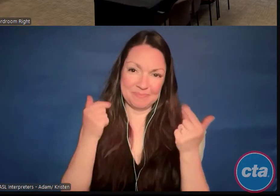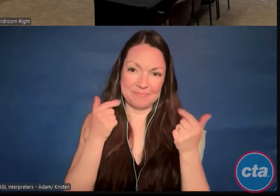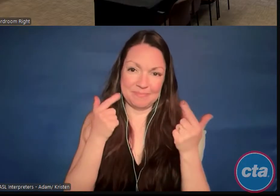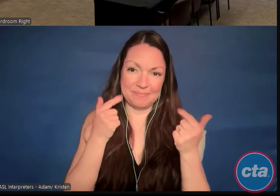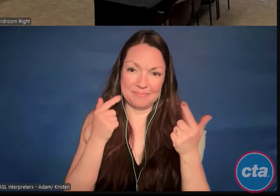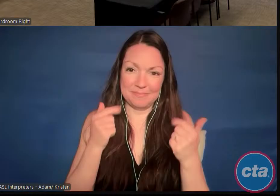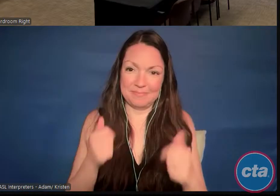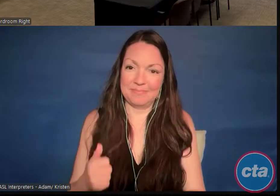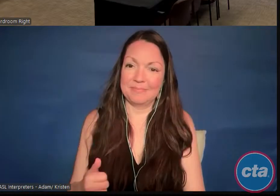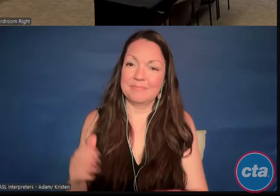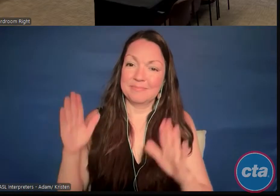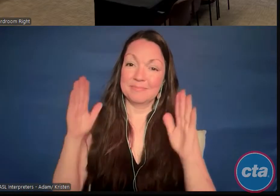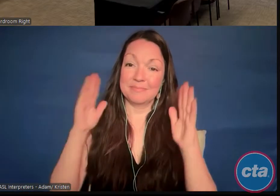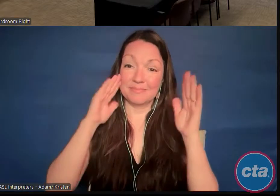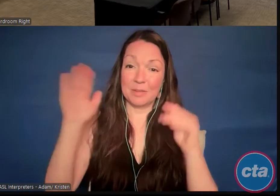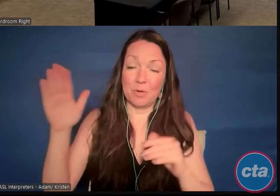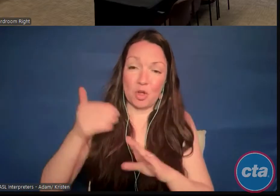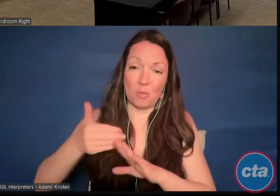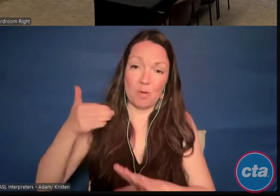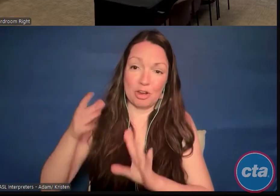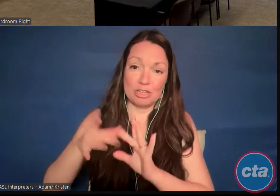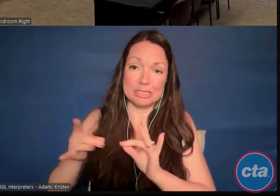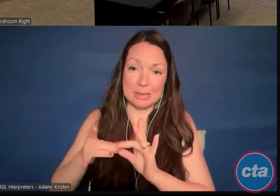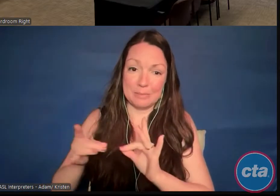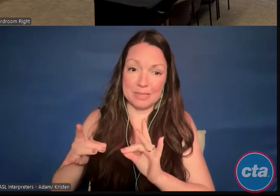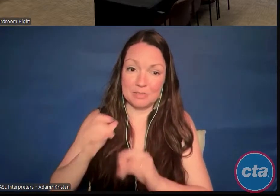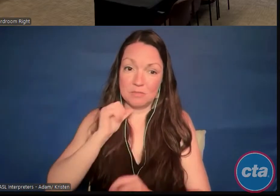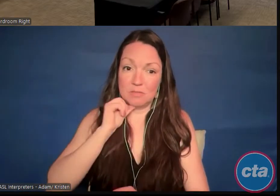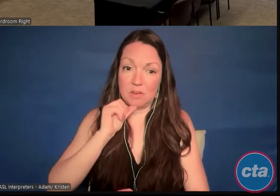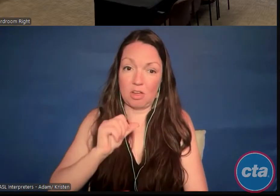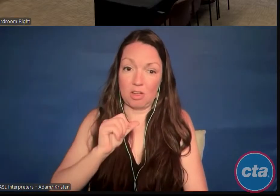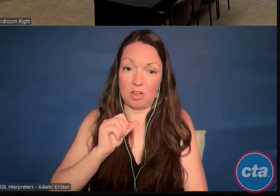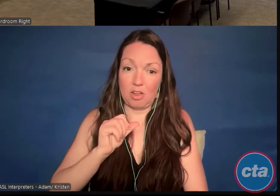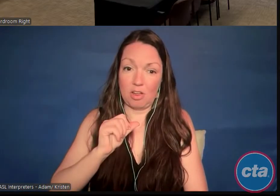I do hope that her prior statements are.